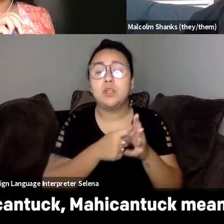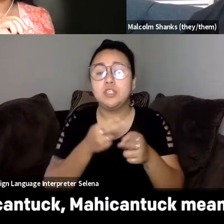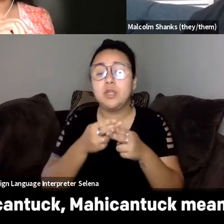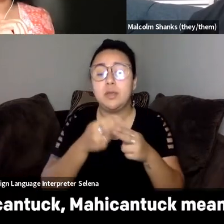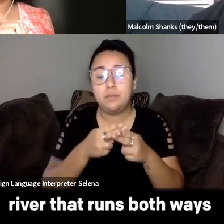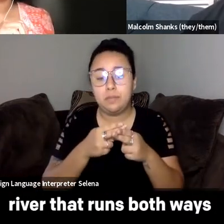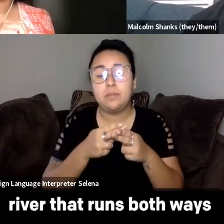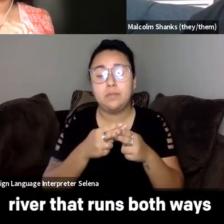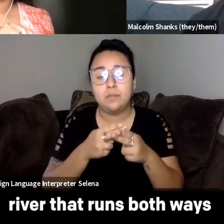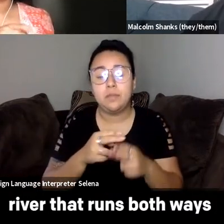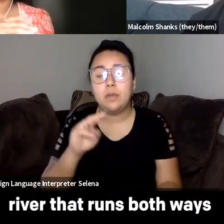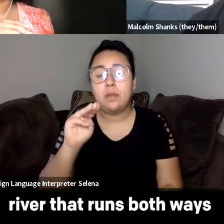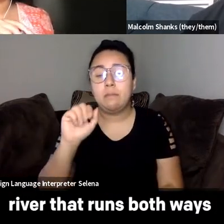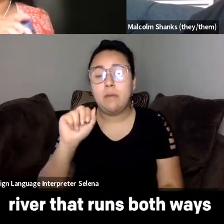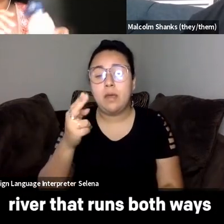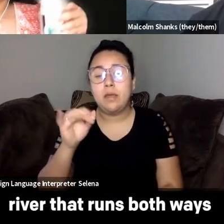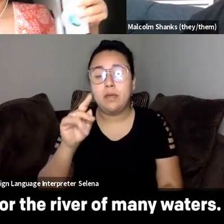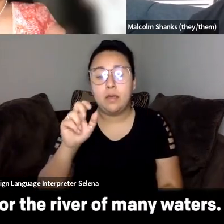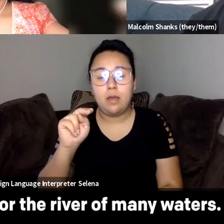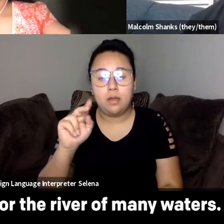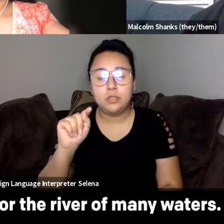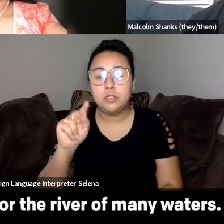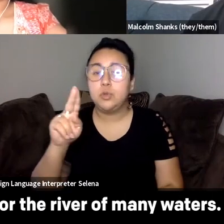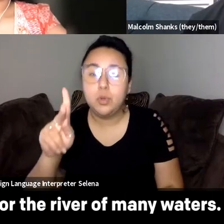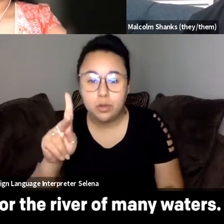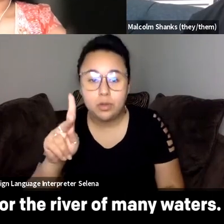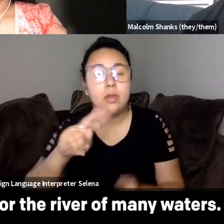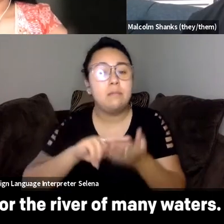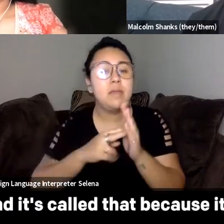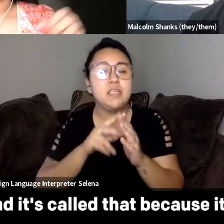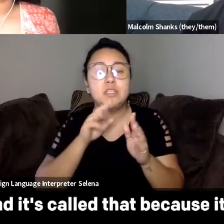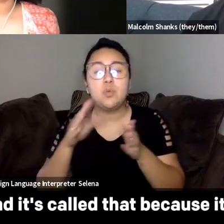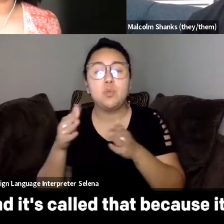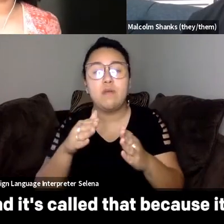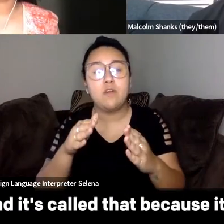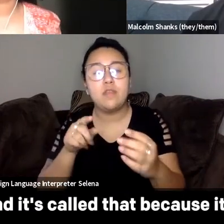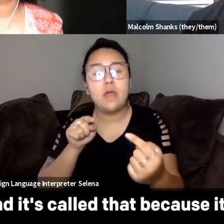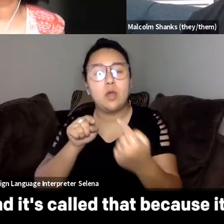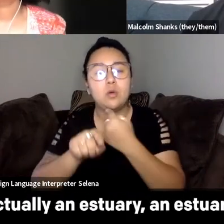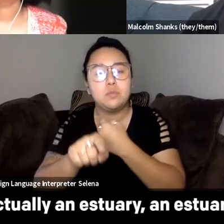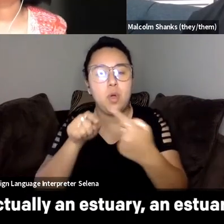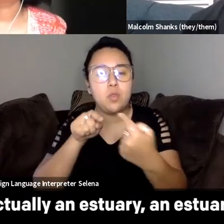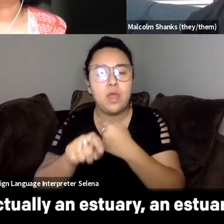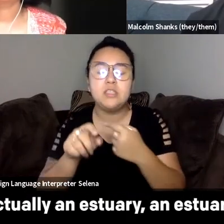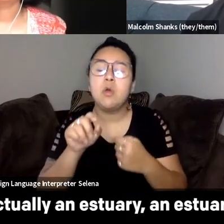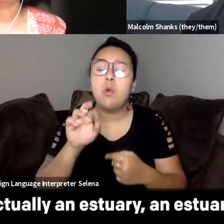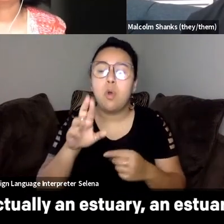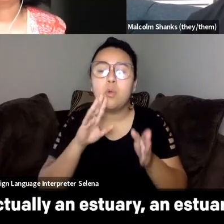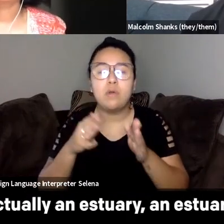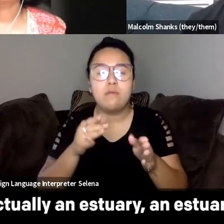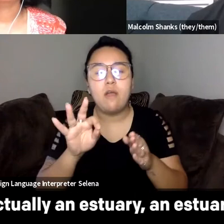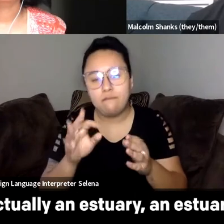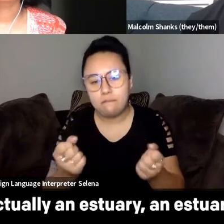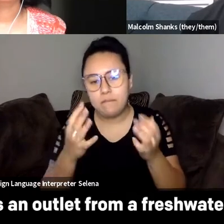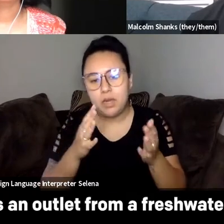Mahicantuk. Mahicantuk means the river that runs both ways, or the river of many waters. And it's called that because it's